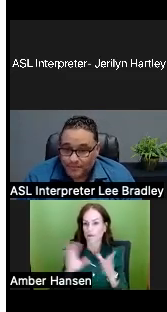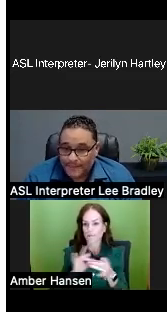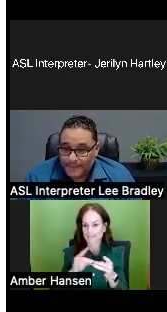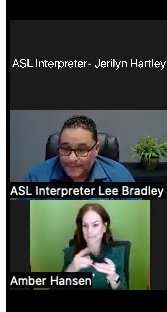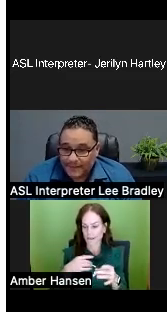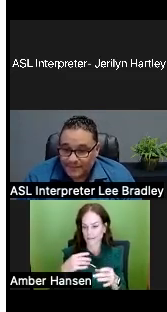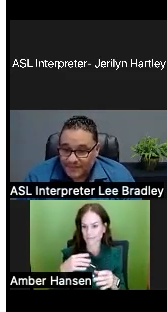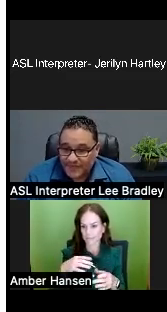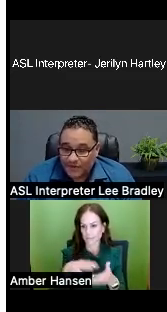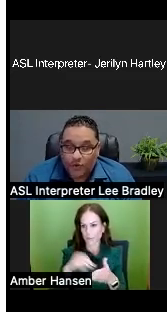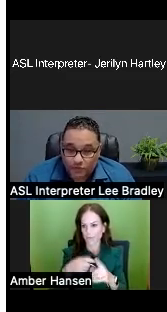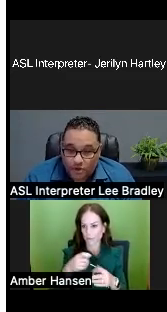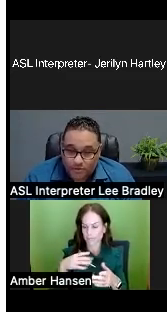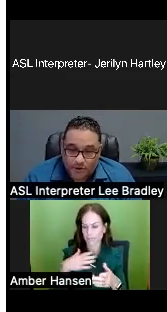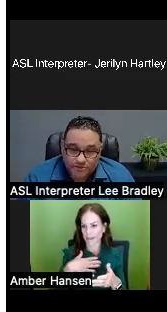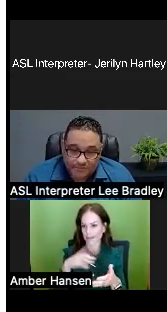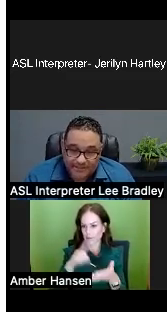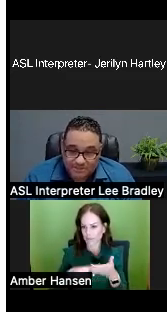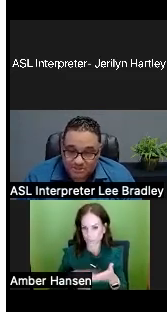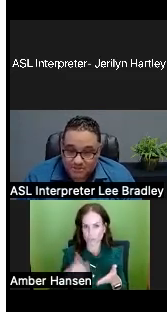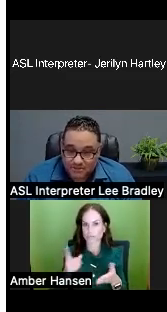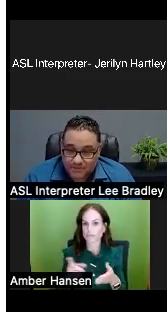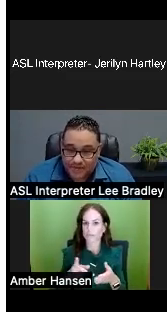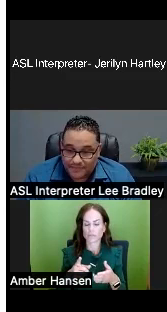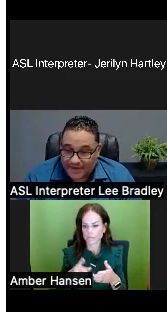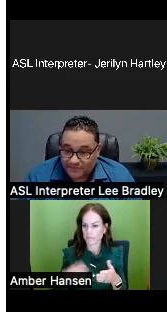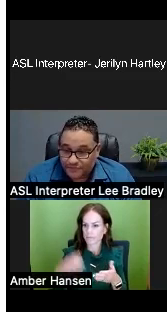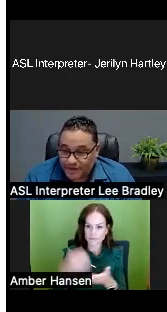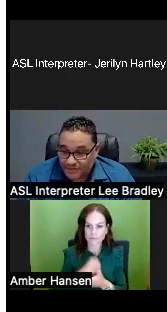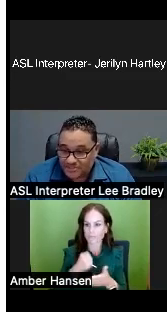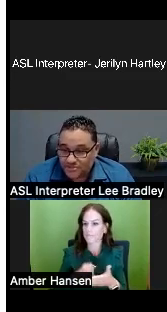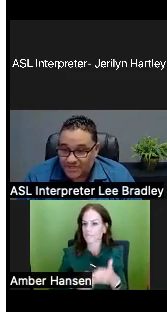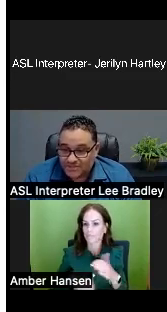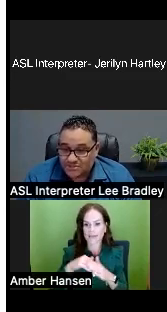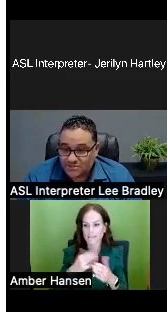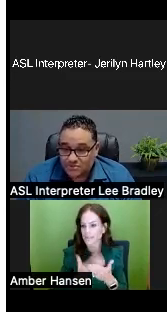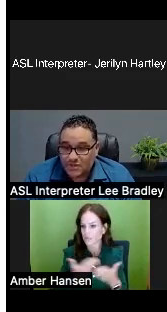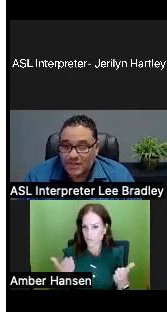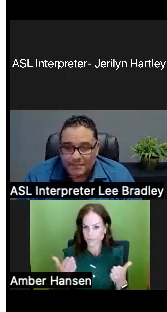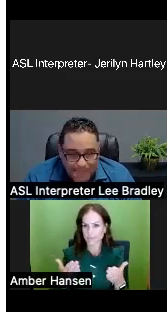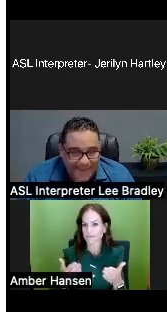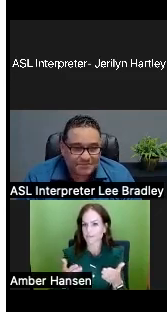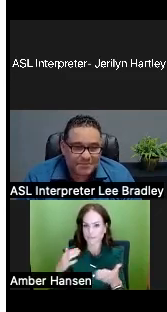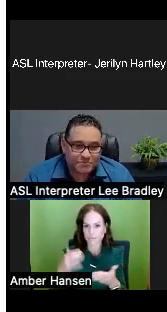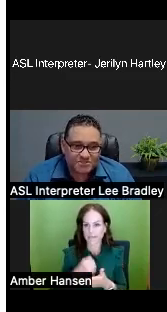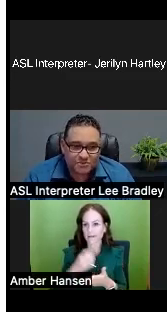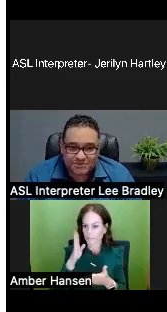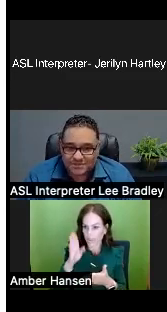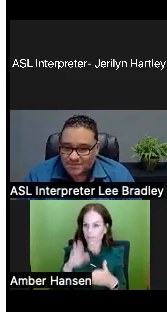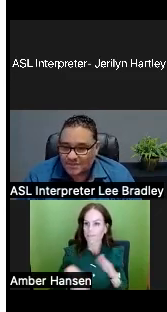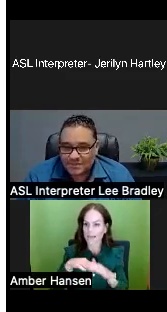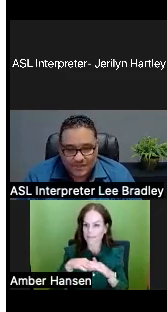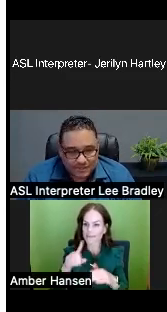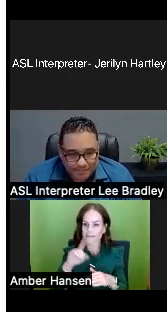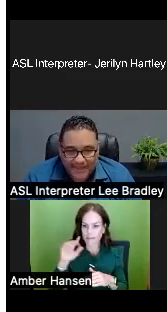So the overall arching message that I've learned from my research is to maximize